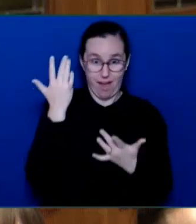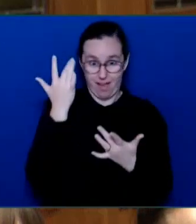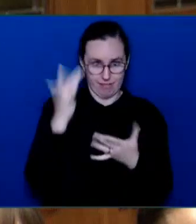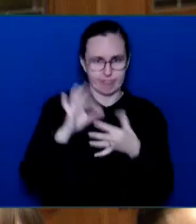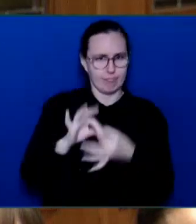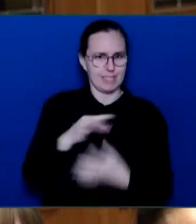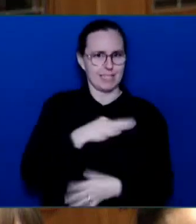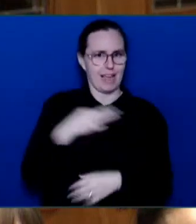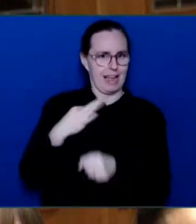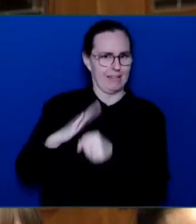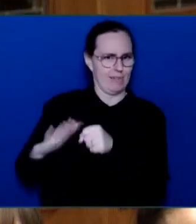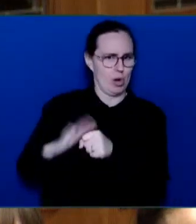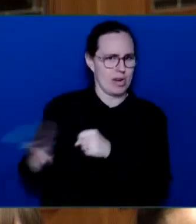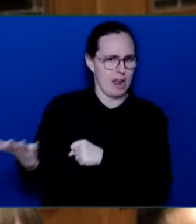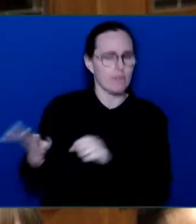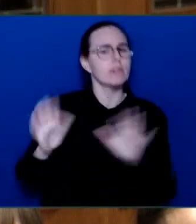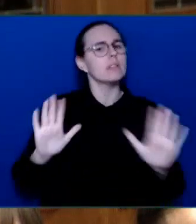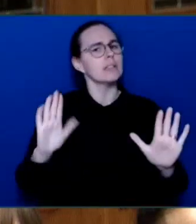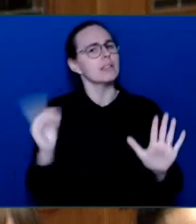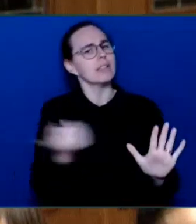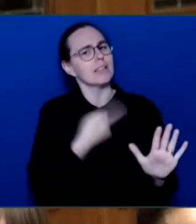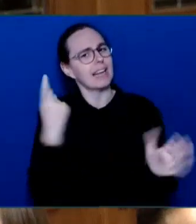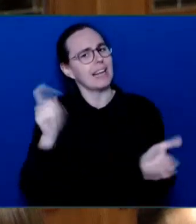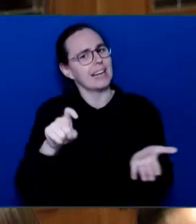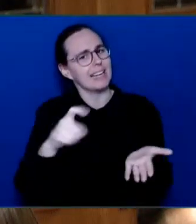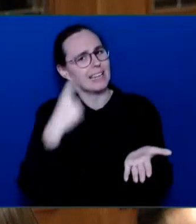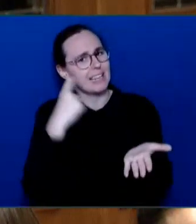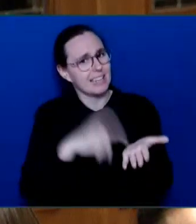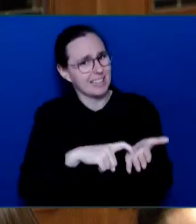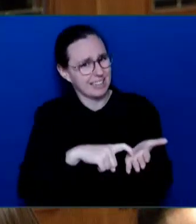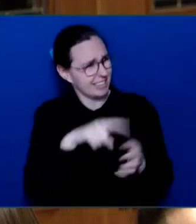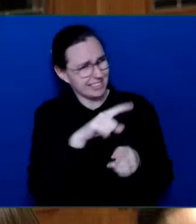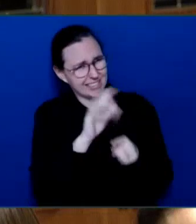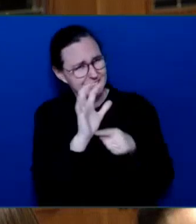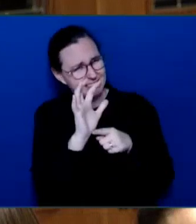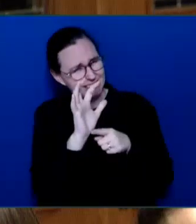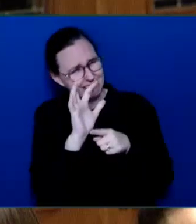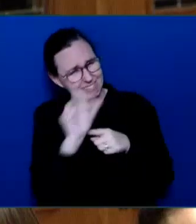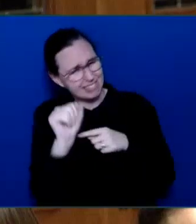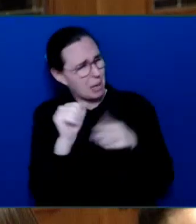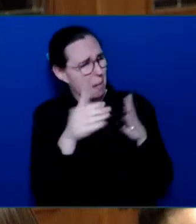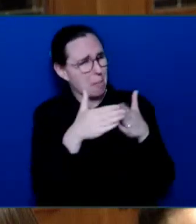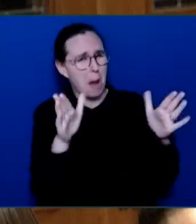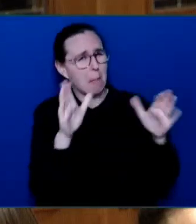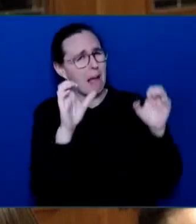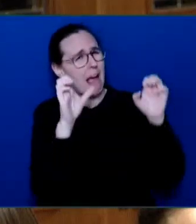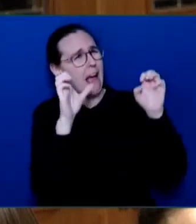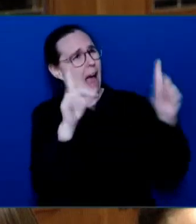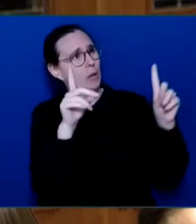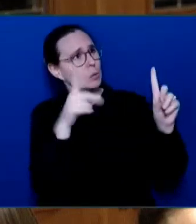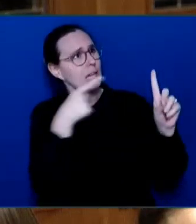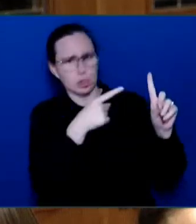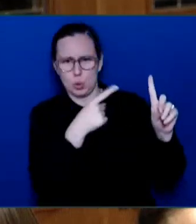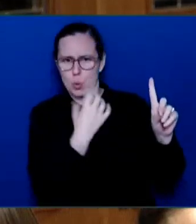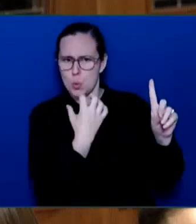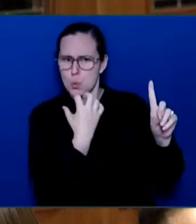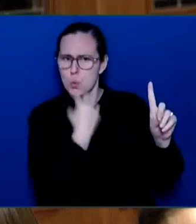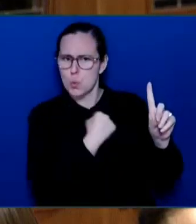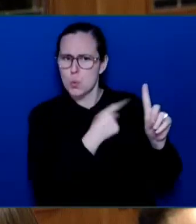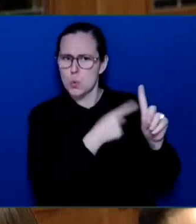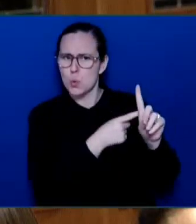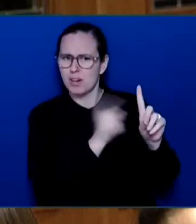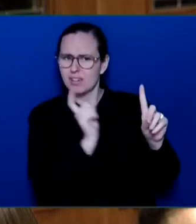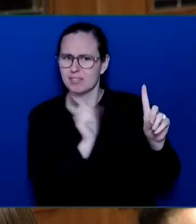public education system. Through you, Honourable Speaker, to the Minister of Education, BC Schools Trustees Association and the BC